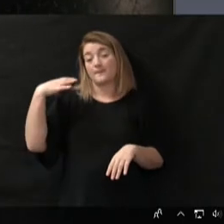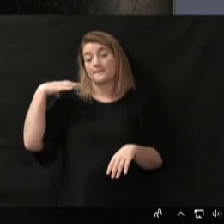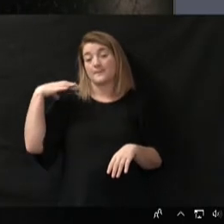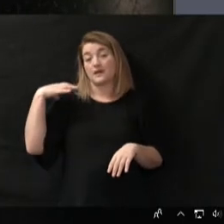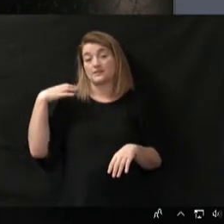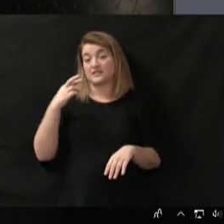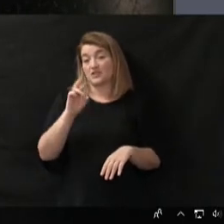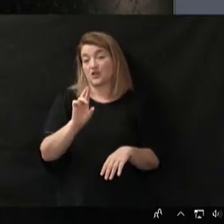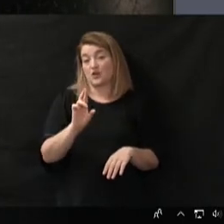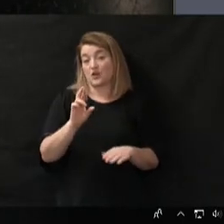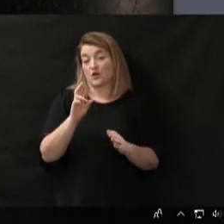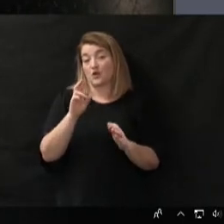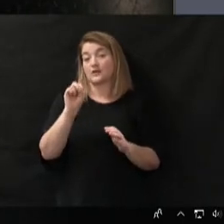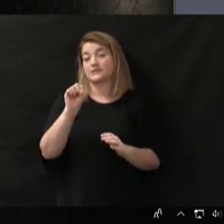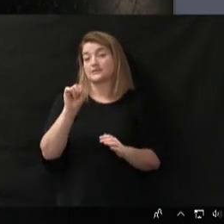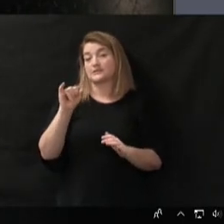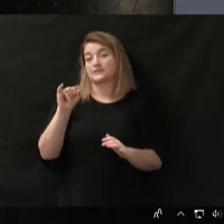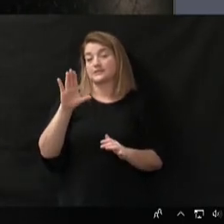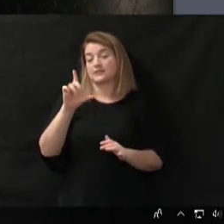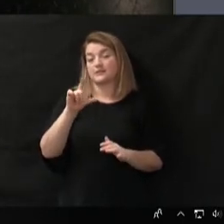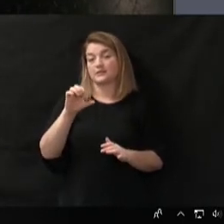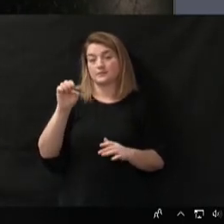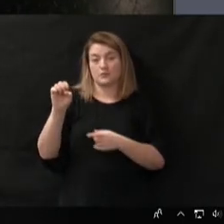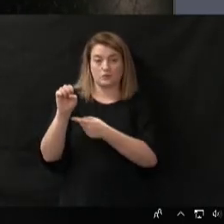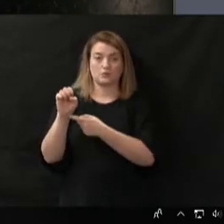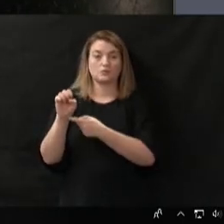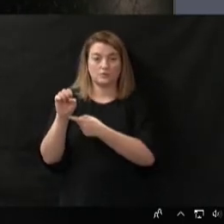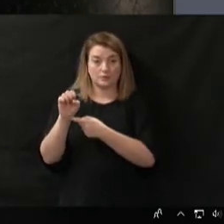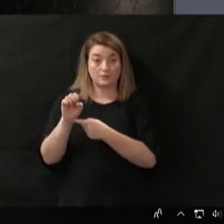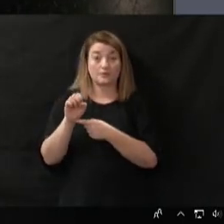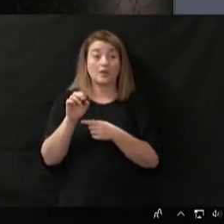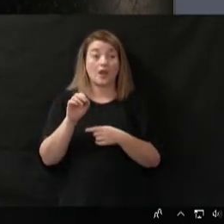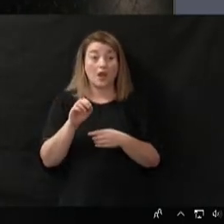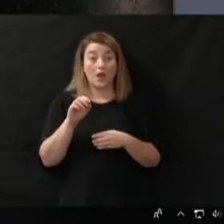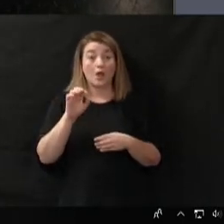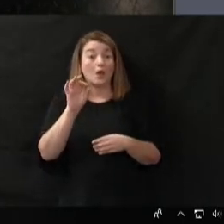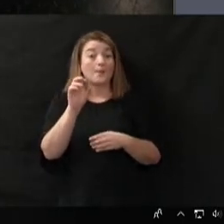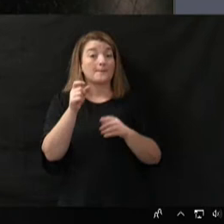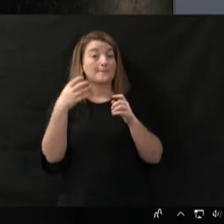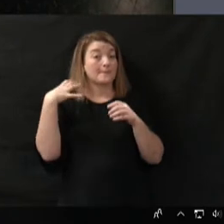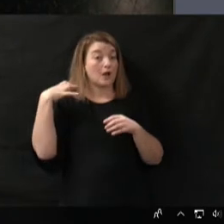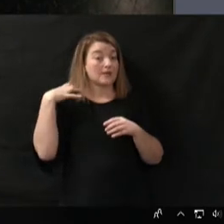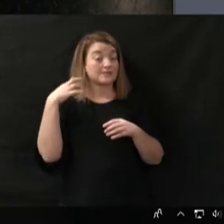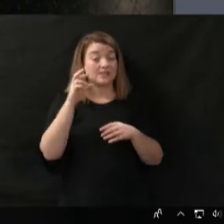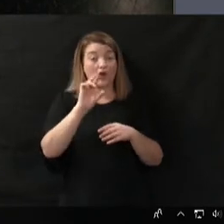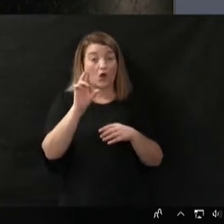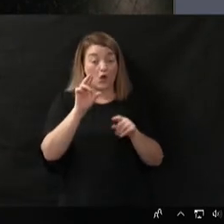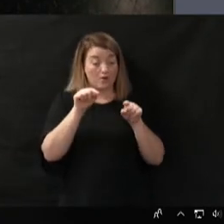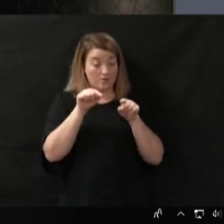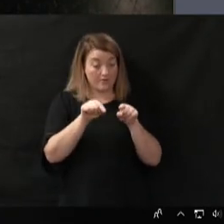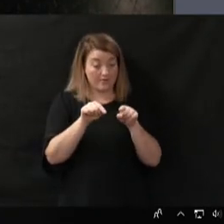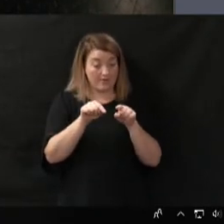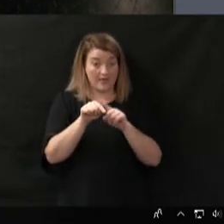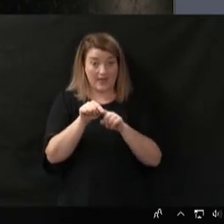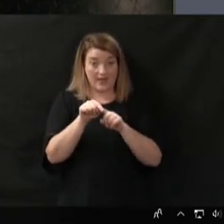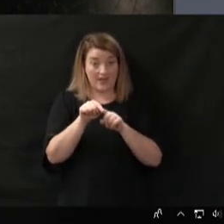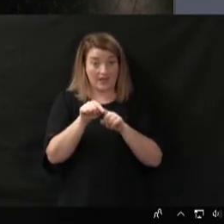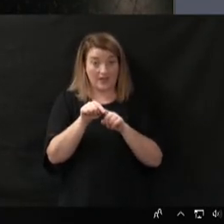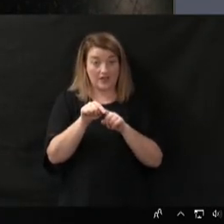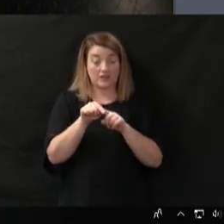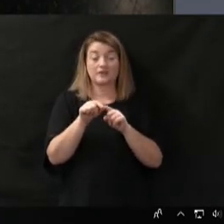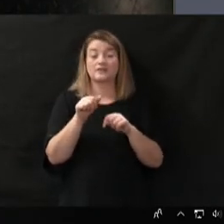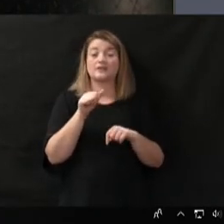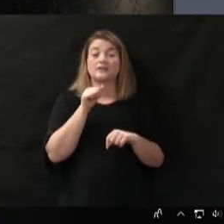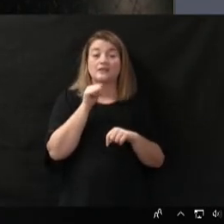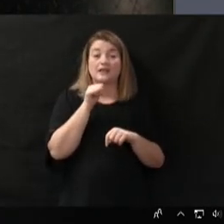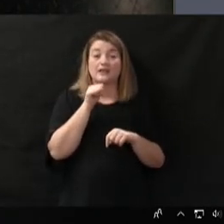is followed by R is found, bossy R changes the vowel sound. The vowel is neither long nor short, like car or